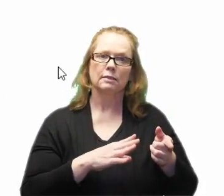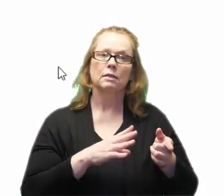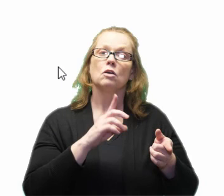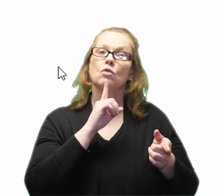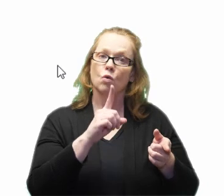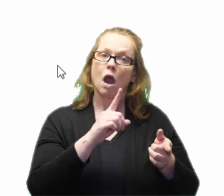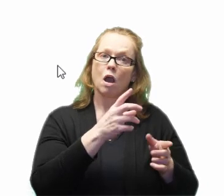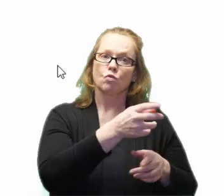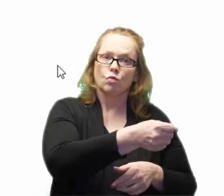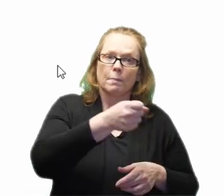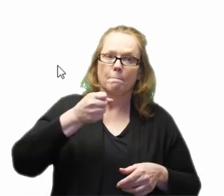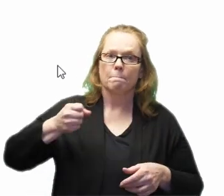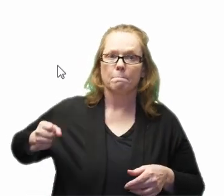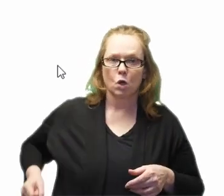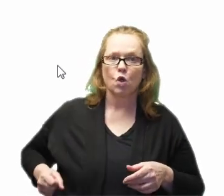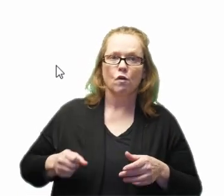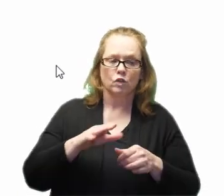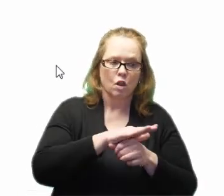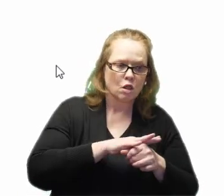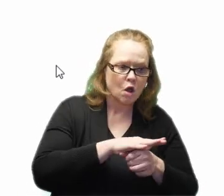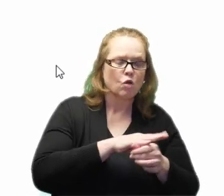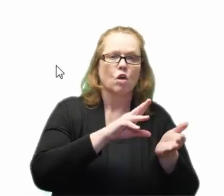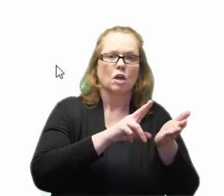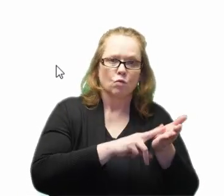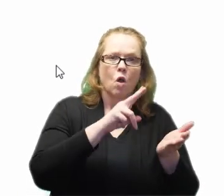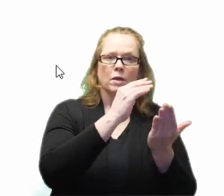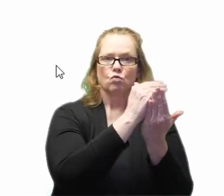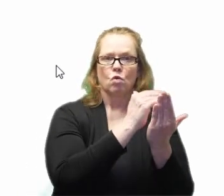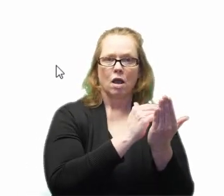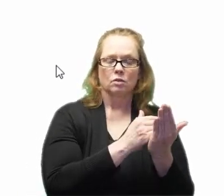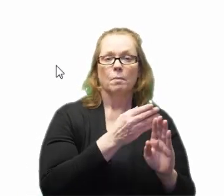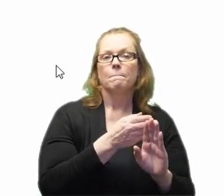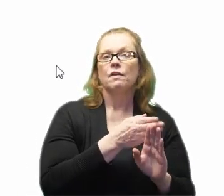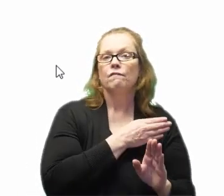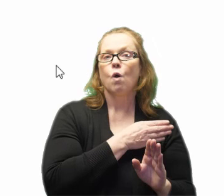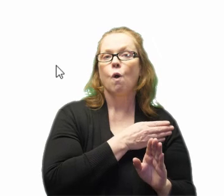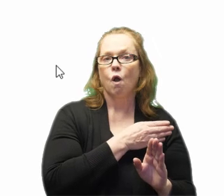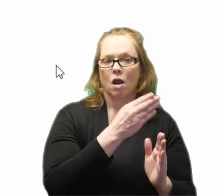are removed from the local enrollment roster before the end of a school term.